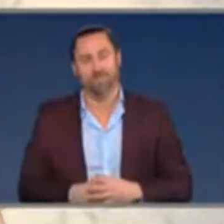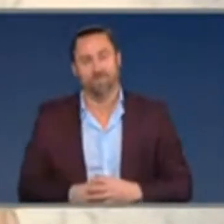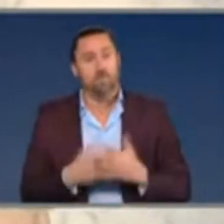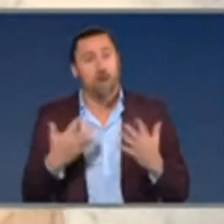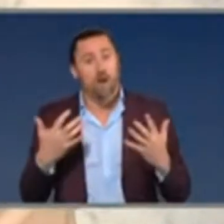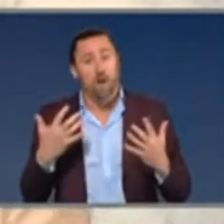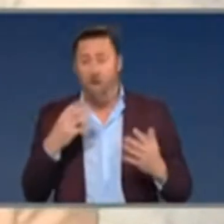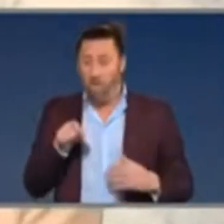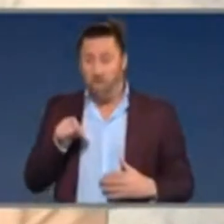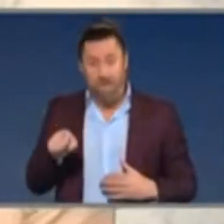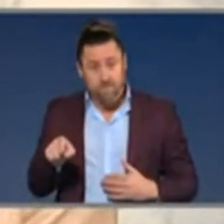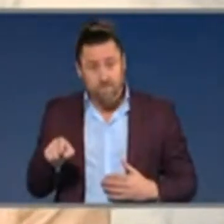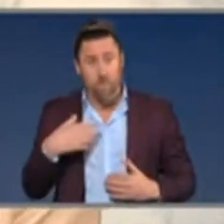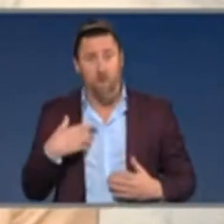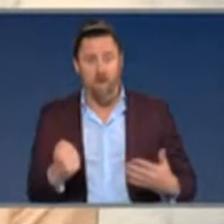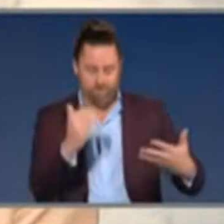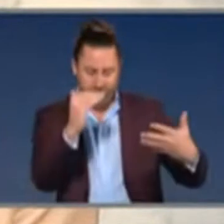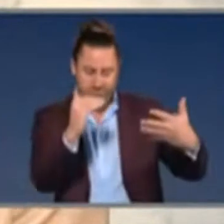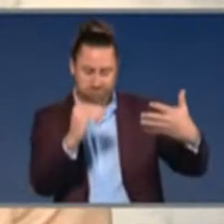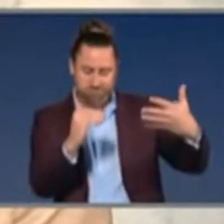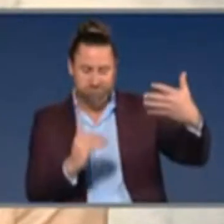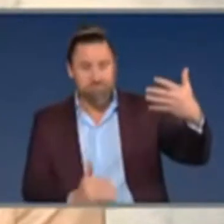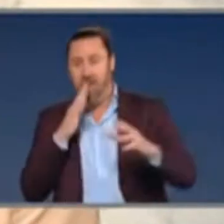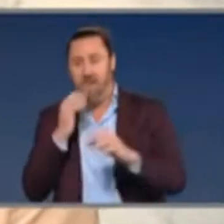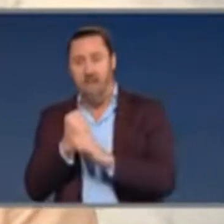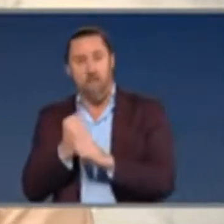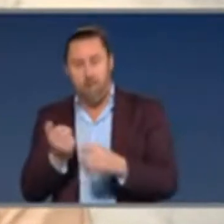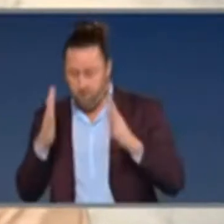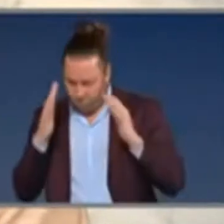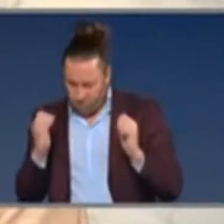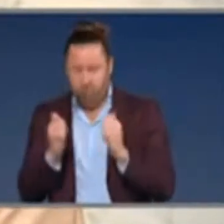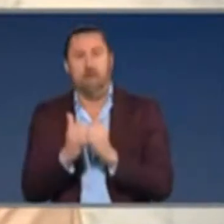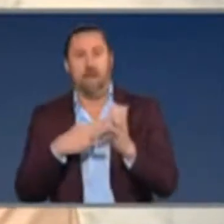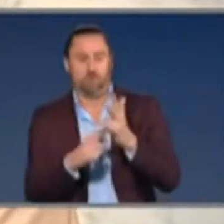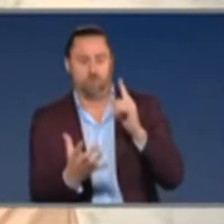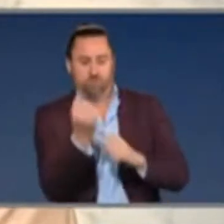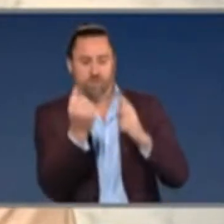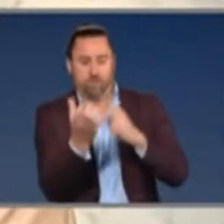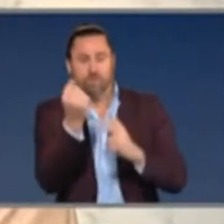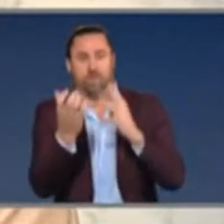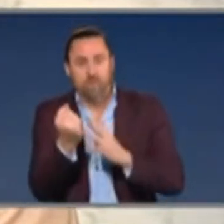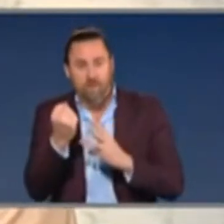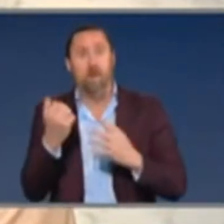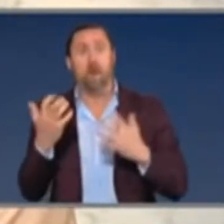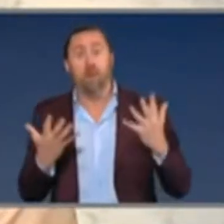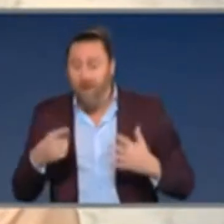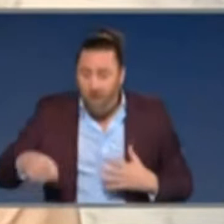have a comprehensive set of commitments from governments that places Aboriginal and Torres Strait Islander